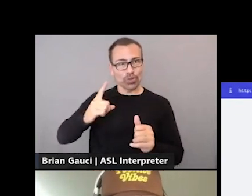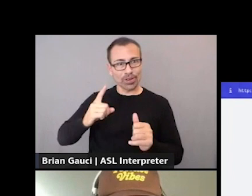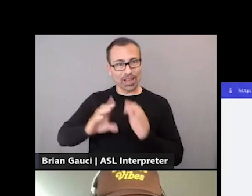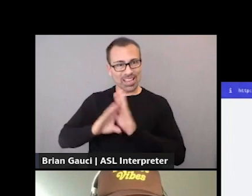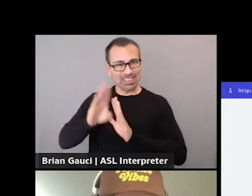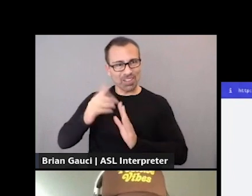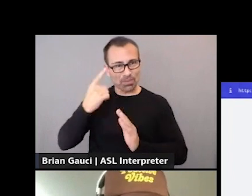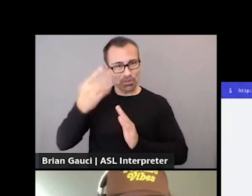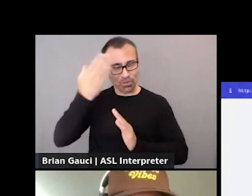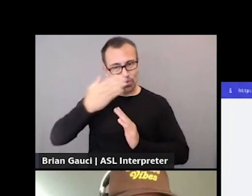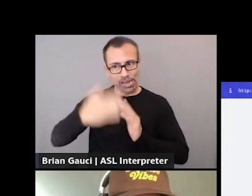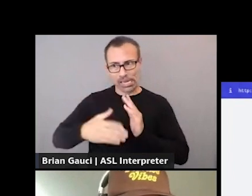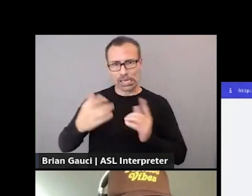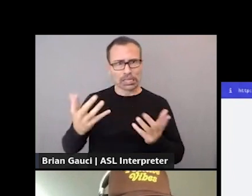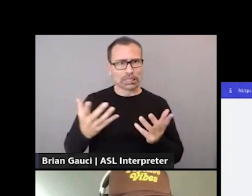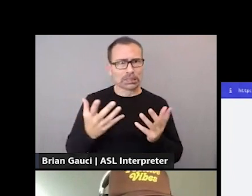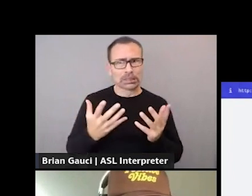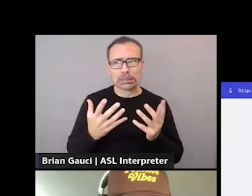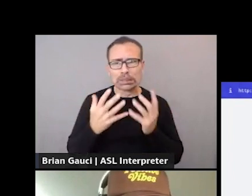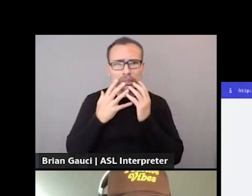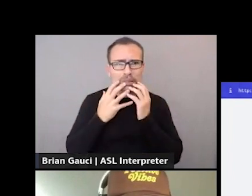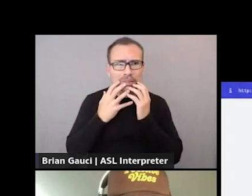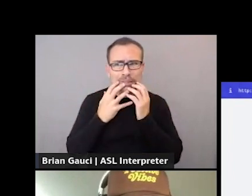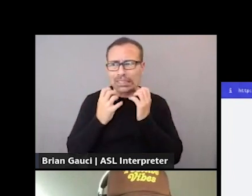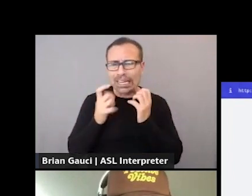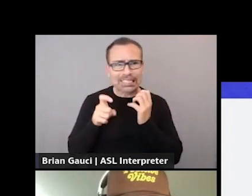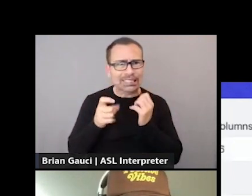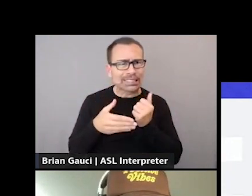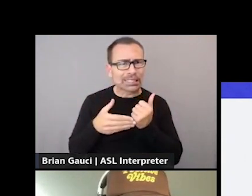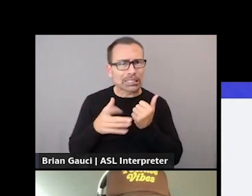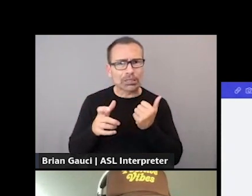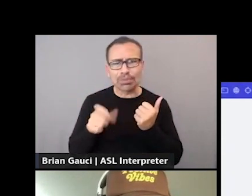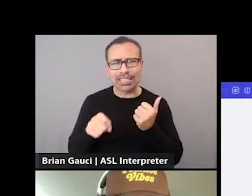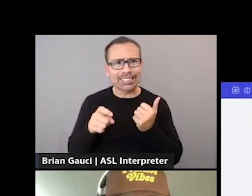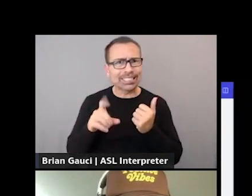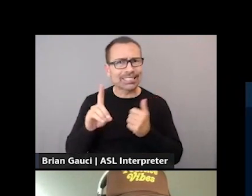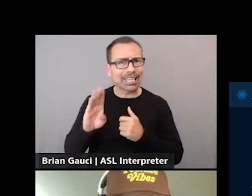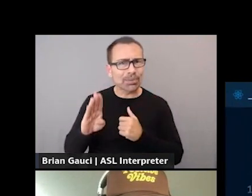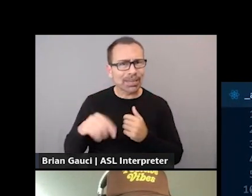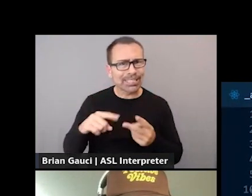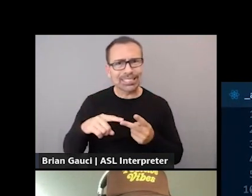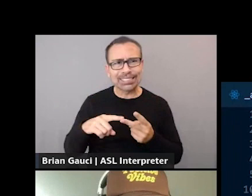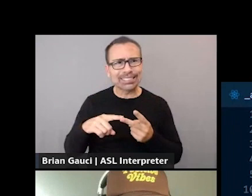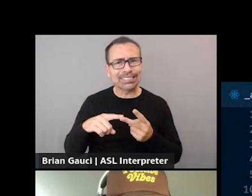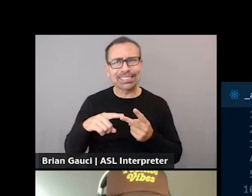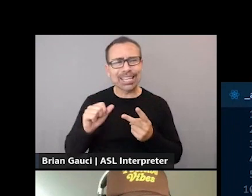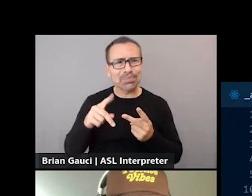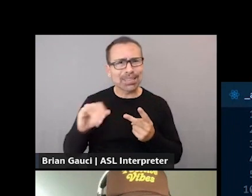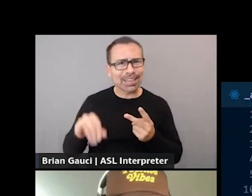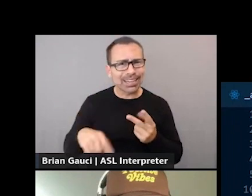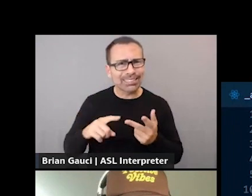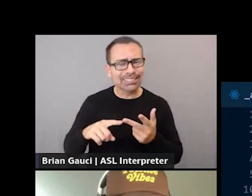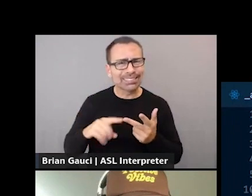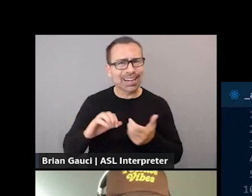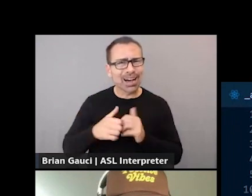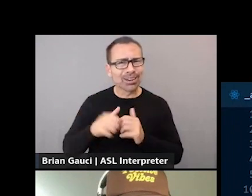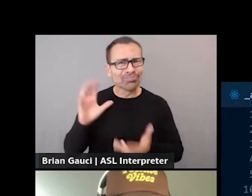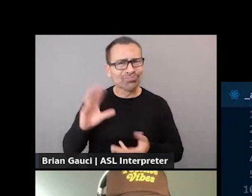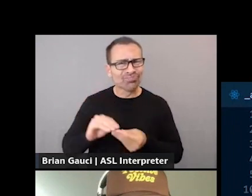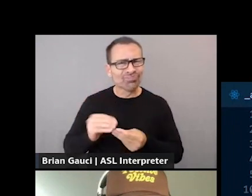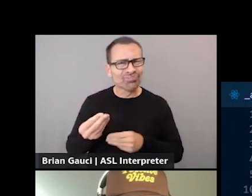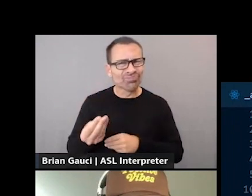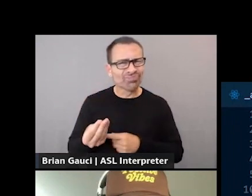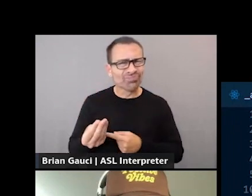needs to be helping me out. Yeah. Because I need a database. I need an API. How do I put all that stuff together?